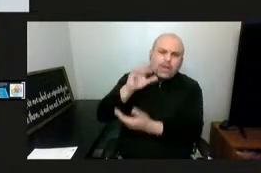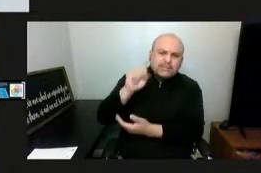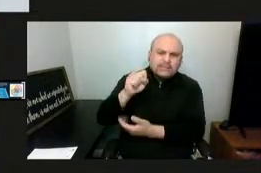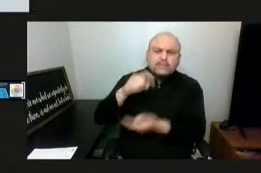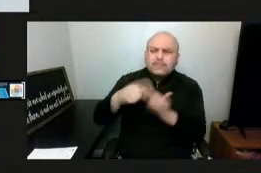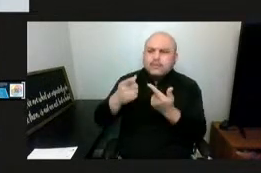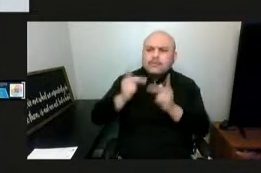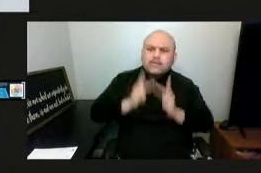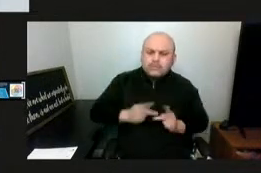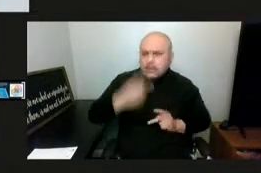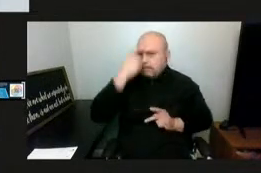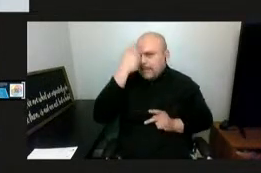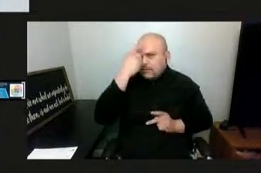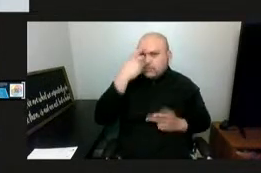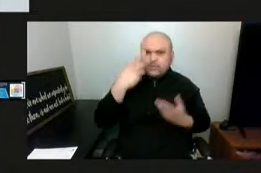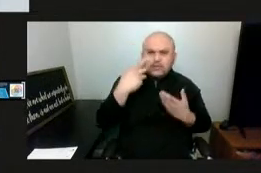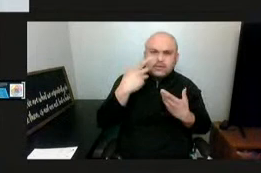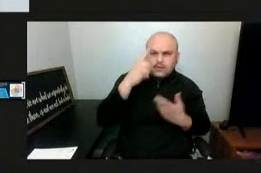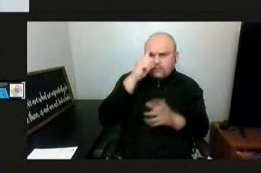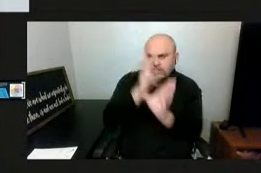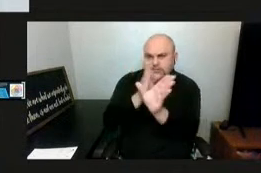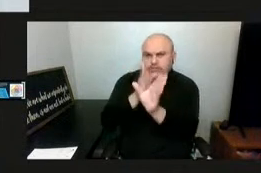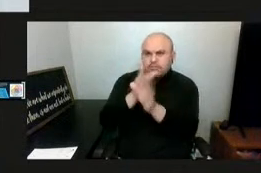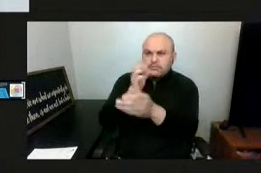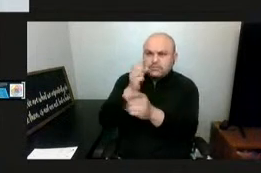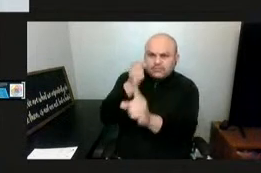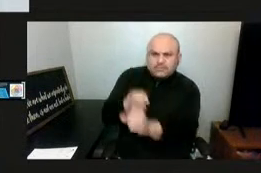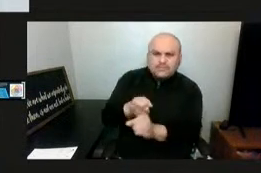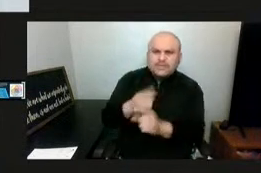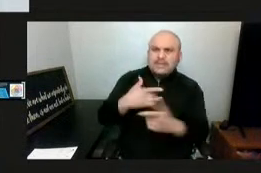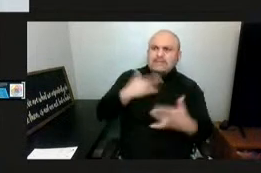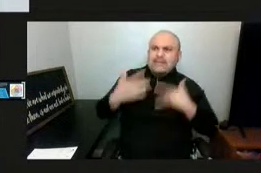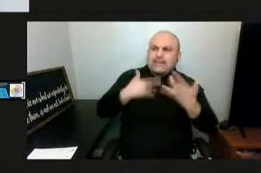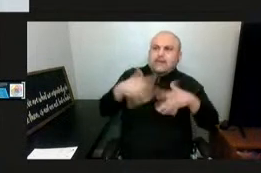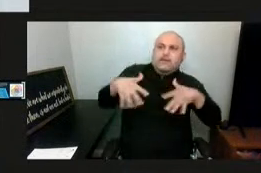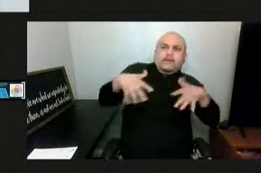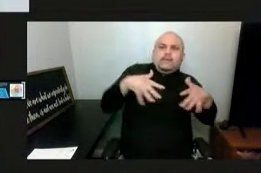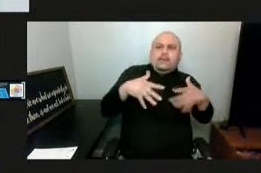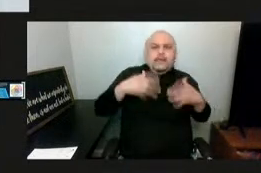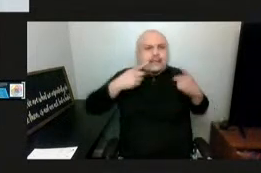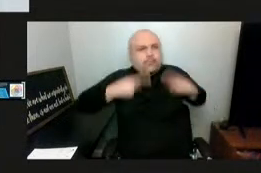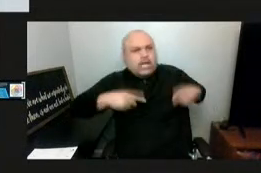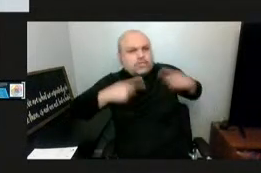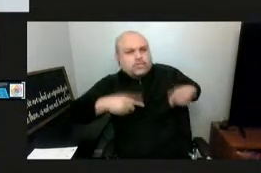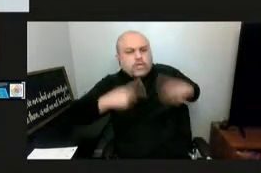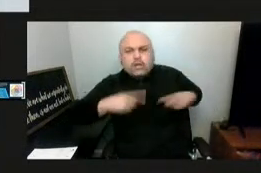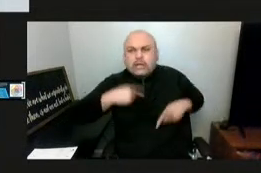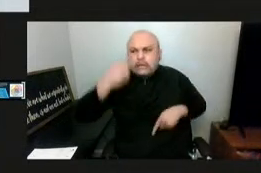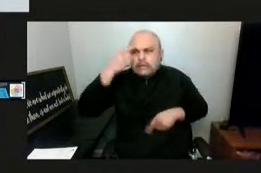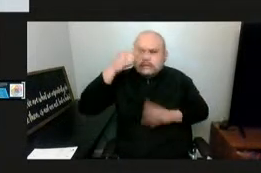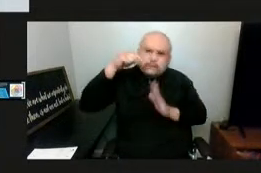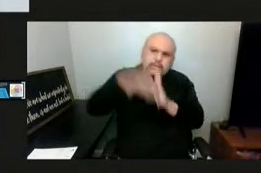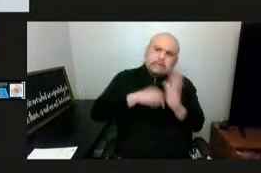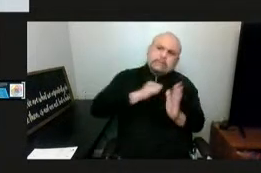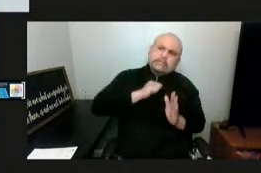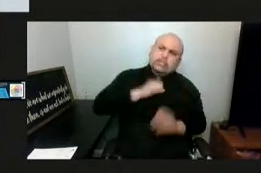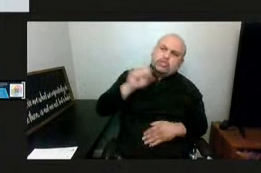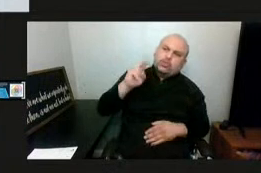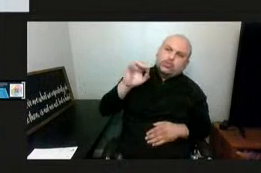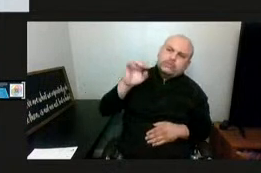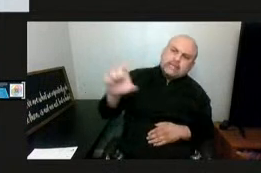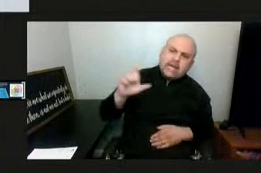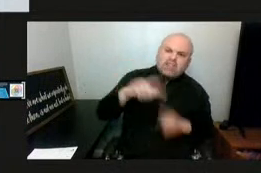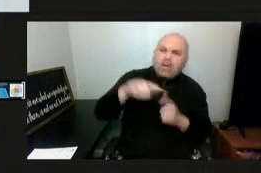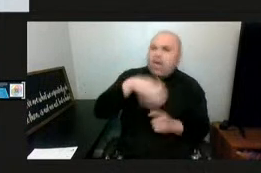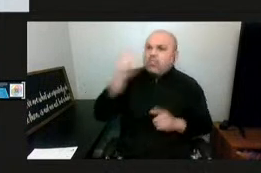physical health. It has been linked with feelings of anxiety, depression, and suicide, as well as other physical conditions such as